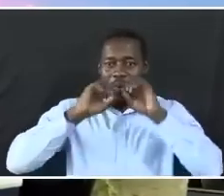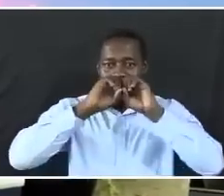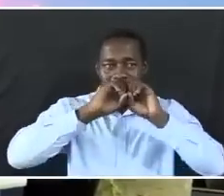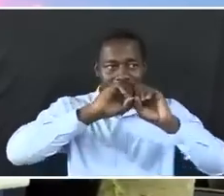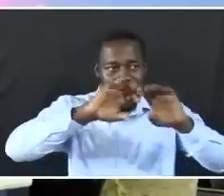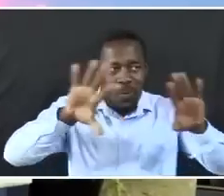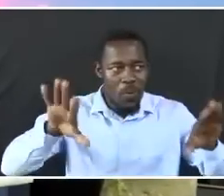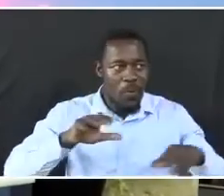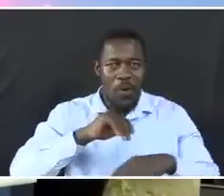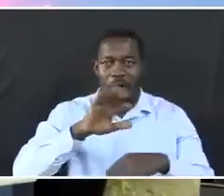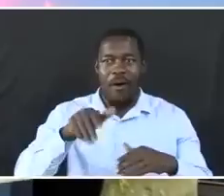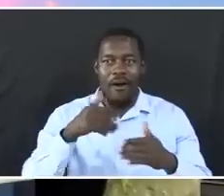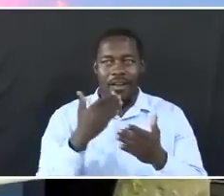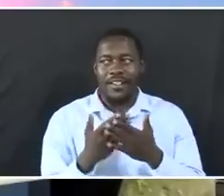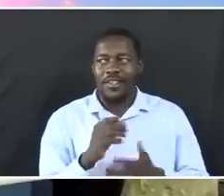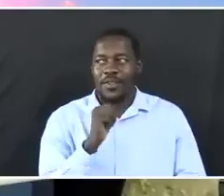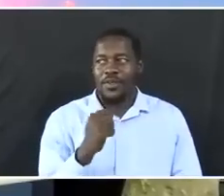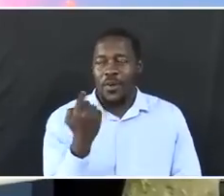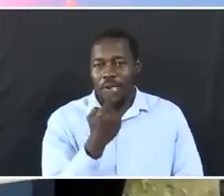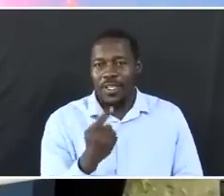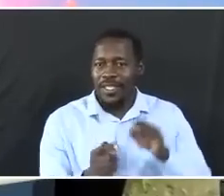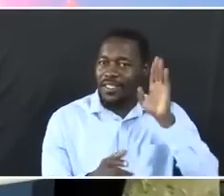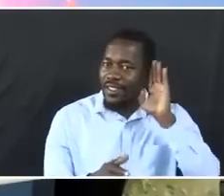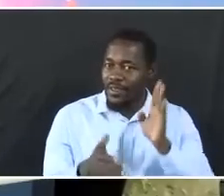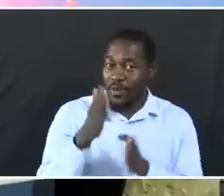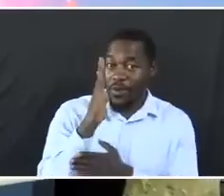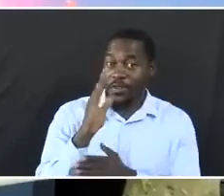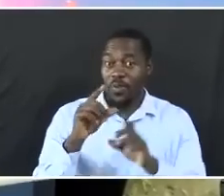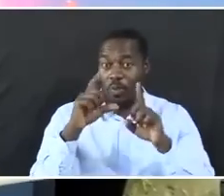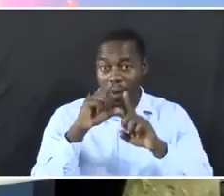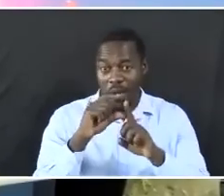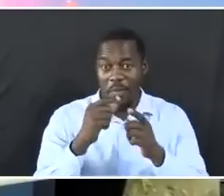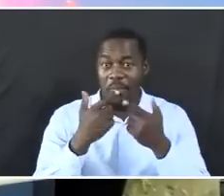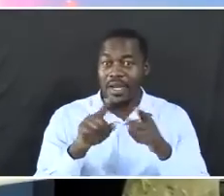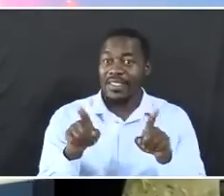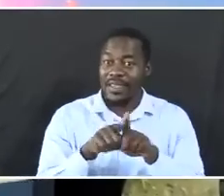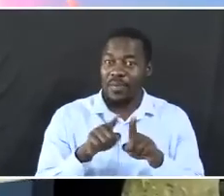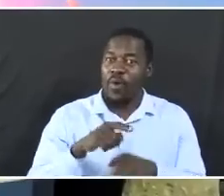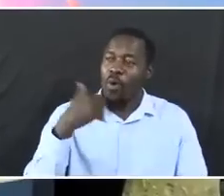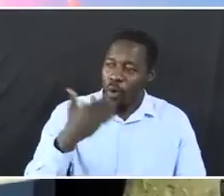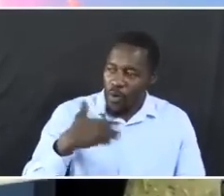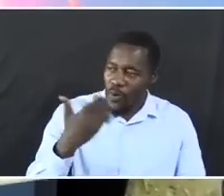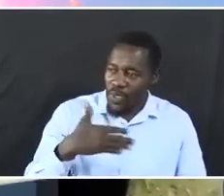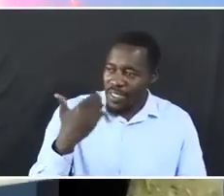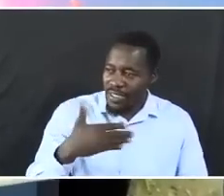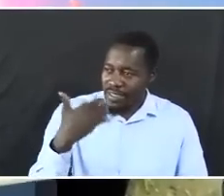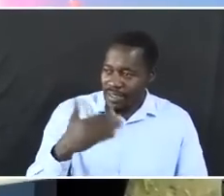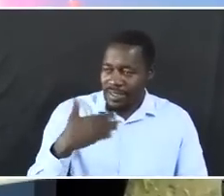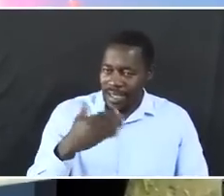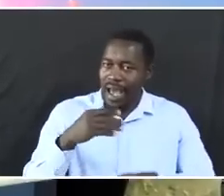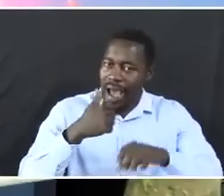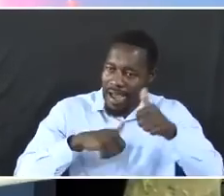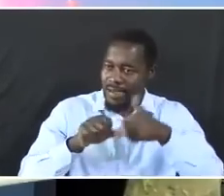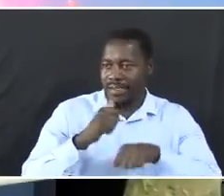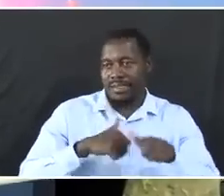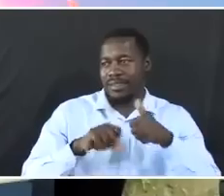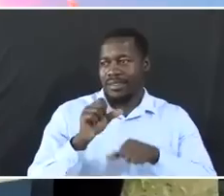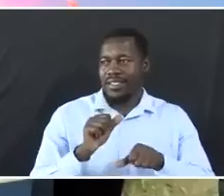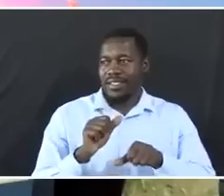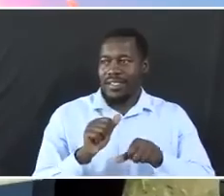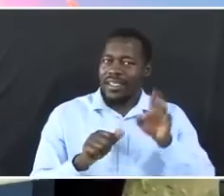Musiwe tu watu wa kusikiza neno. But you also be doers of the word. Of the